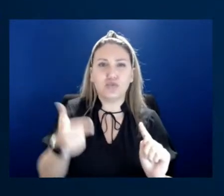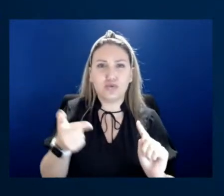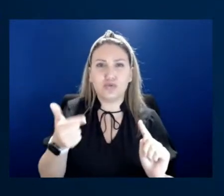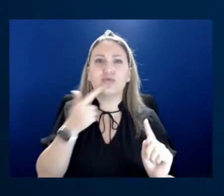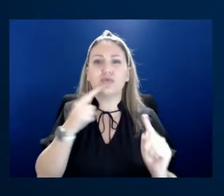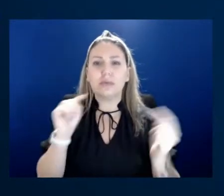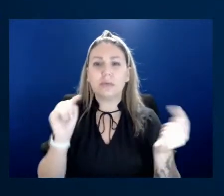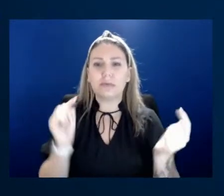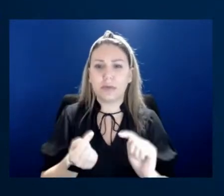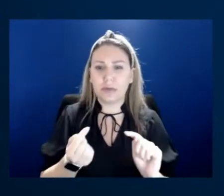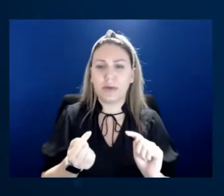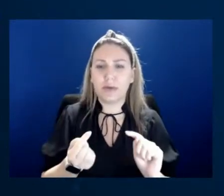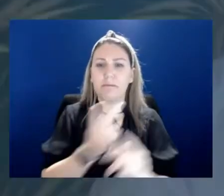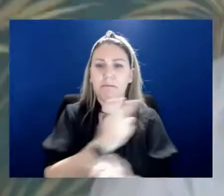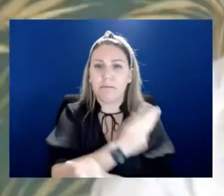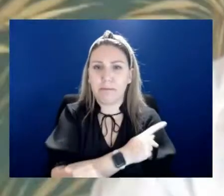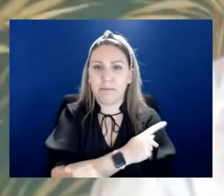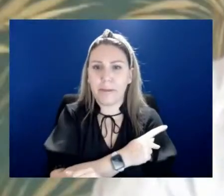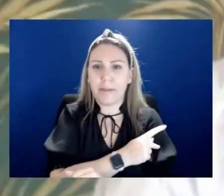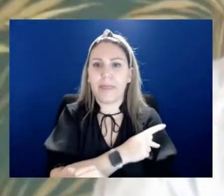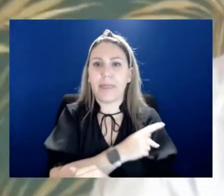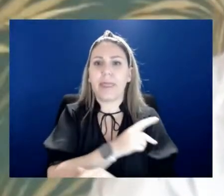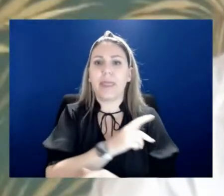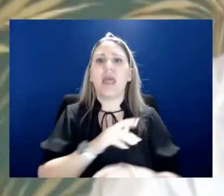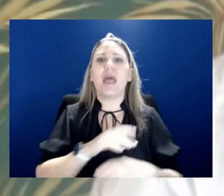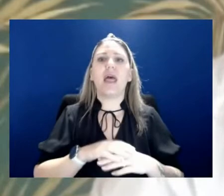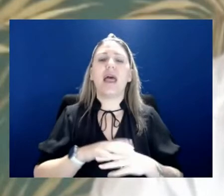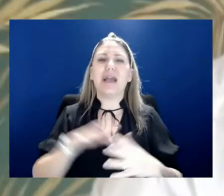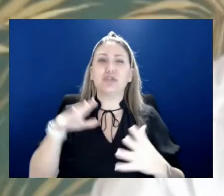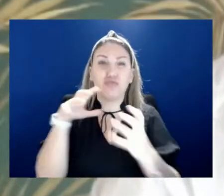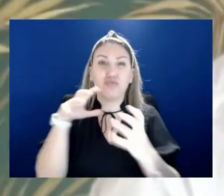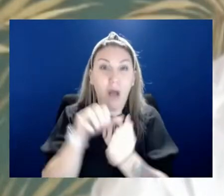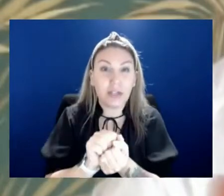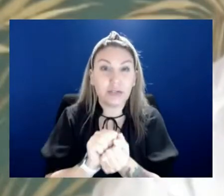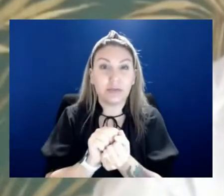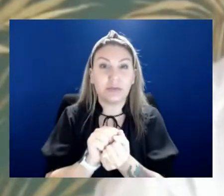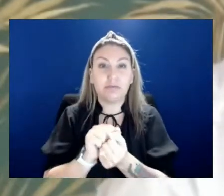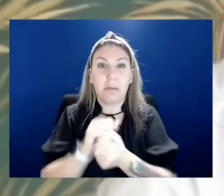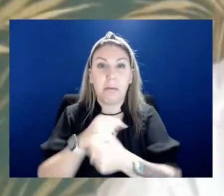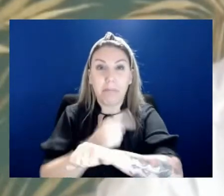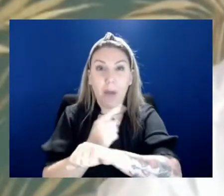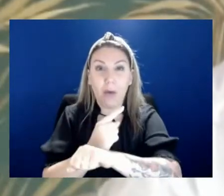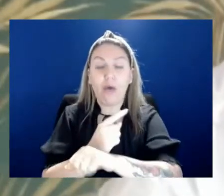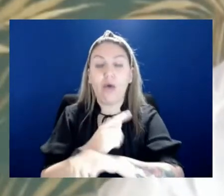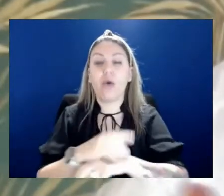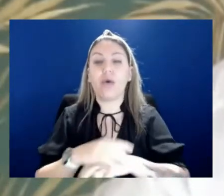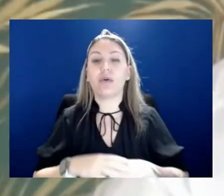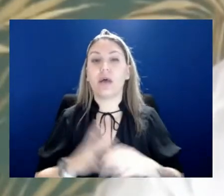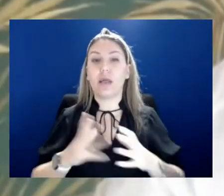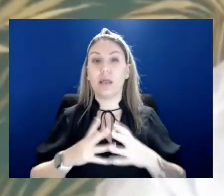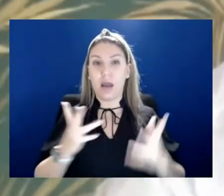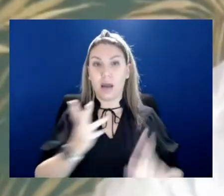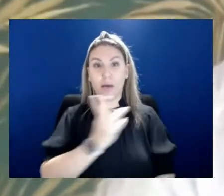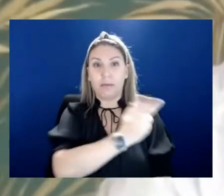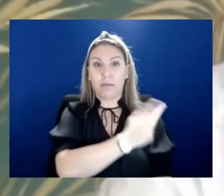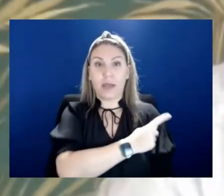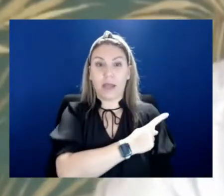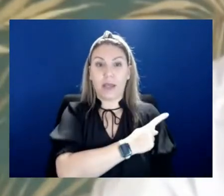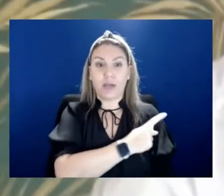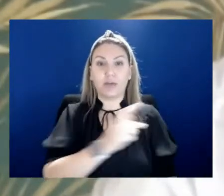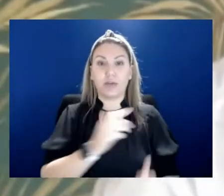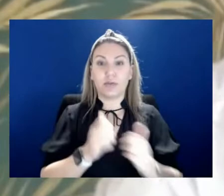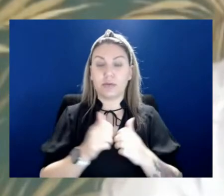We see the crush syndromes. It was a lot of patients with this different trauma,